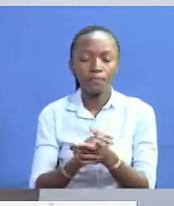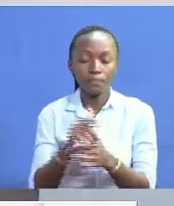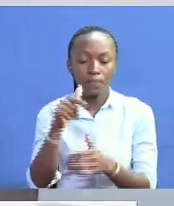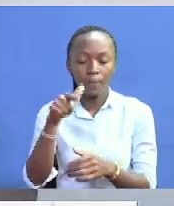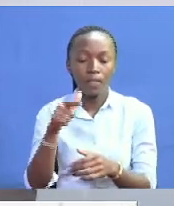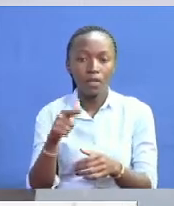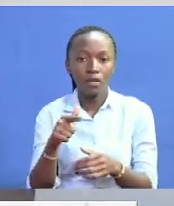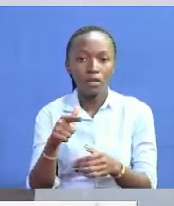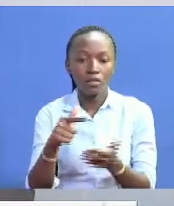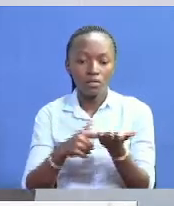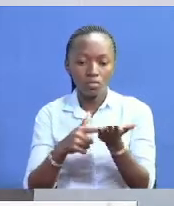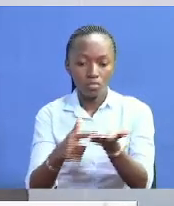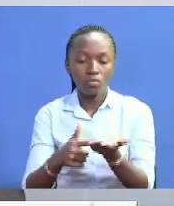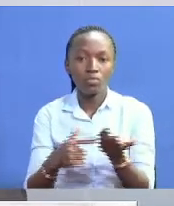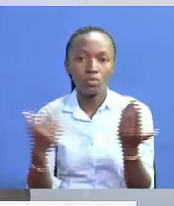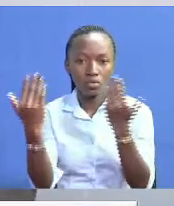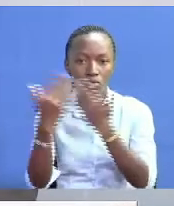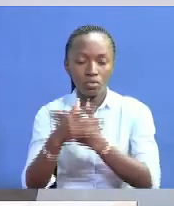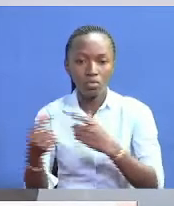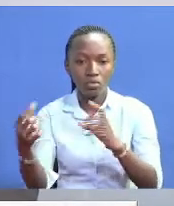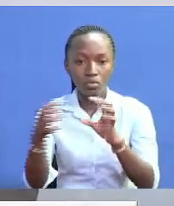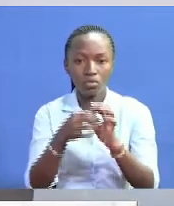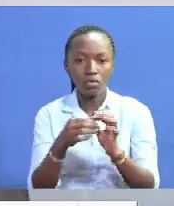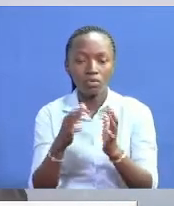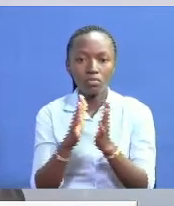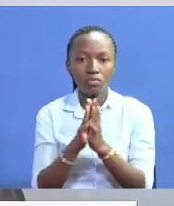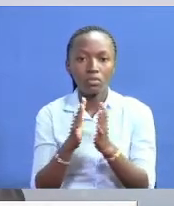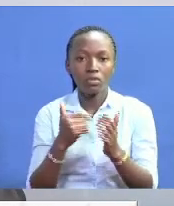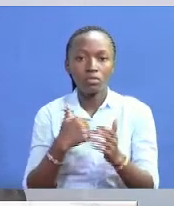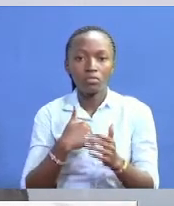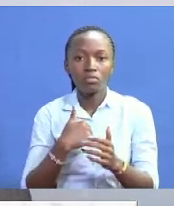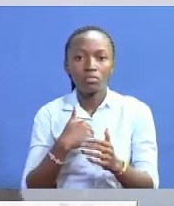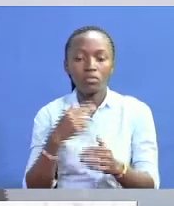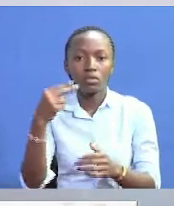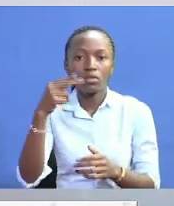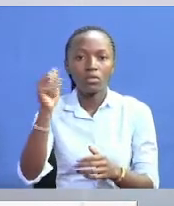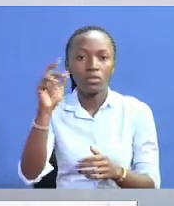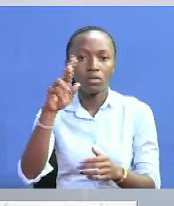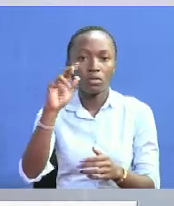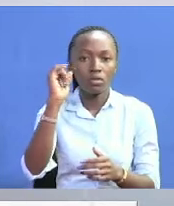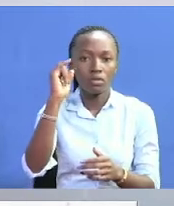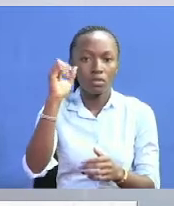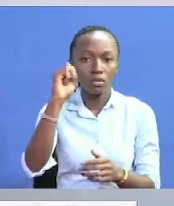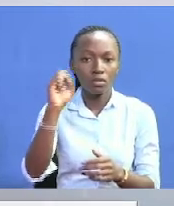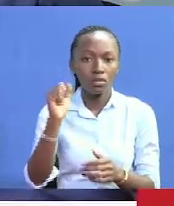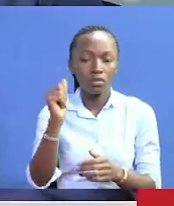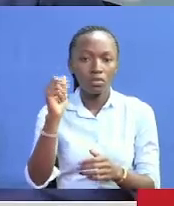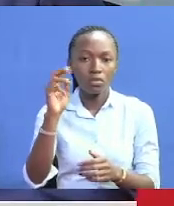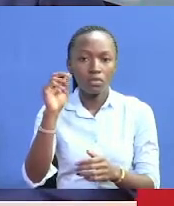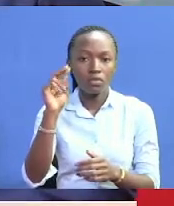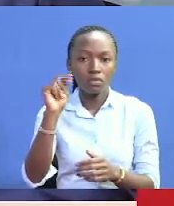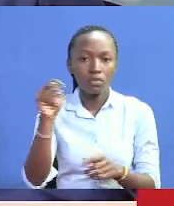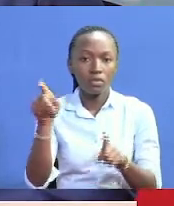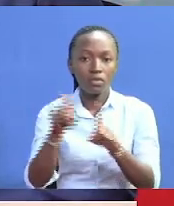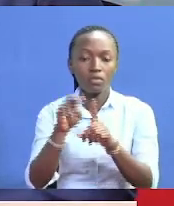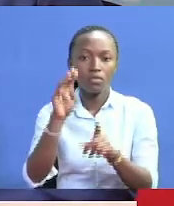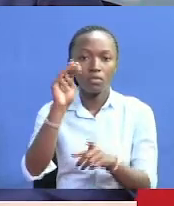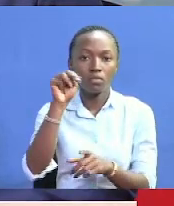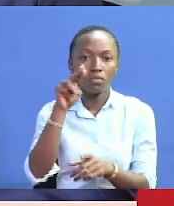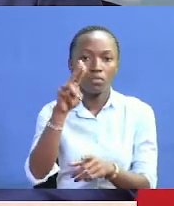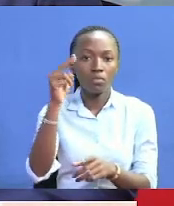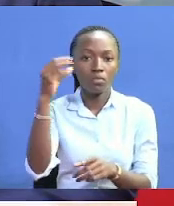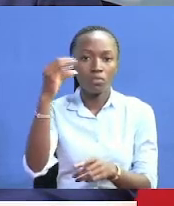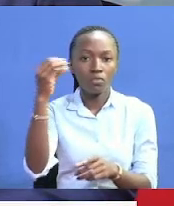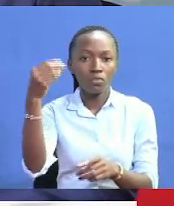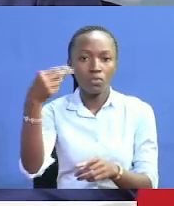our discussion tonight, and joining me is Harrison Ngangar of Kenyatta University and Mushoki Kirera of Technical University